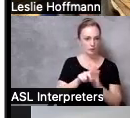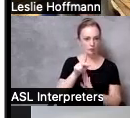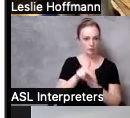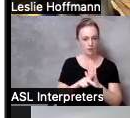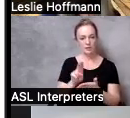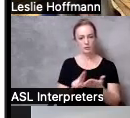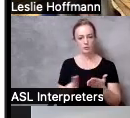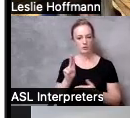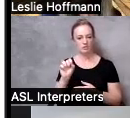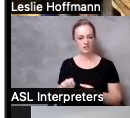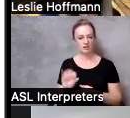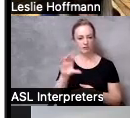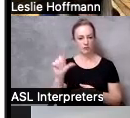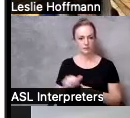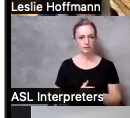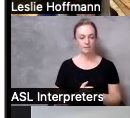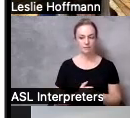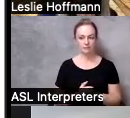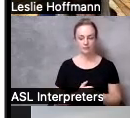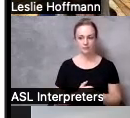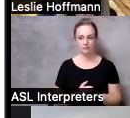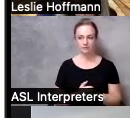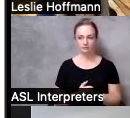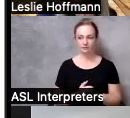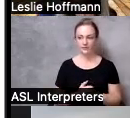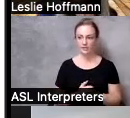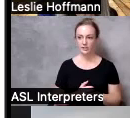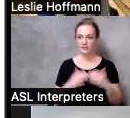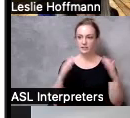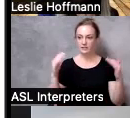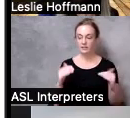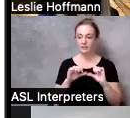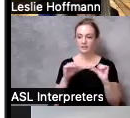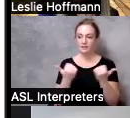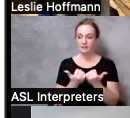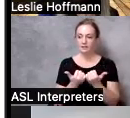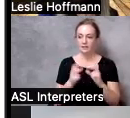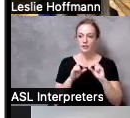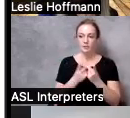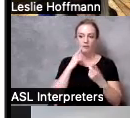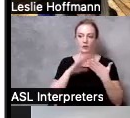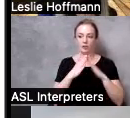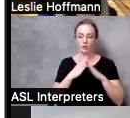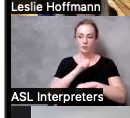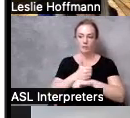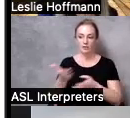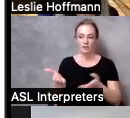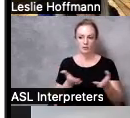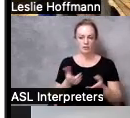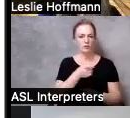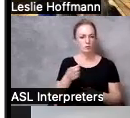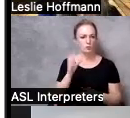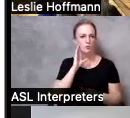South Florida. And our next agency is Department for Community-Based Services, which you'll probably